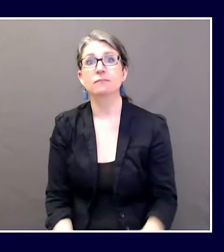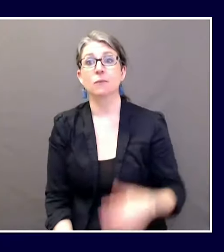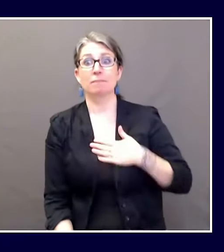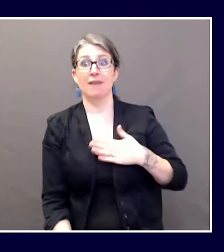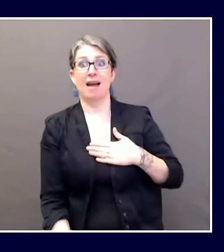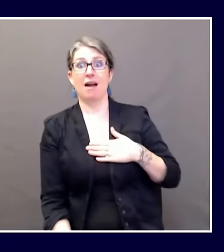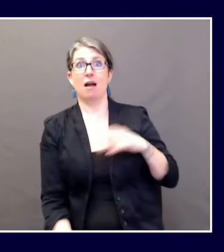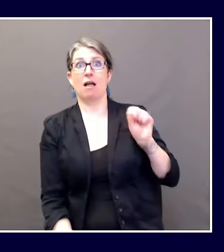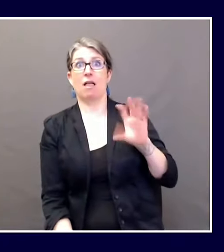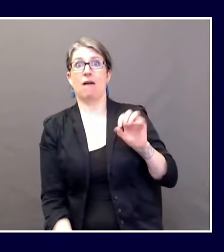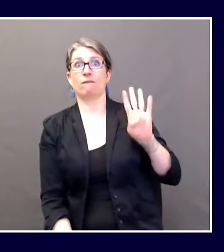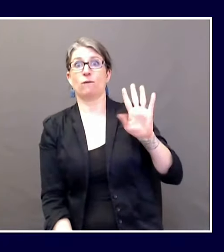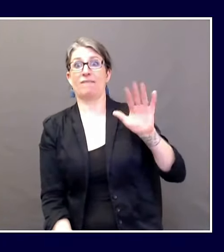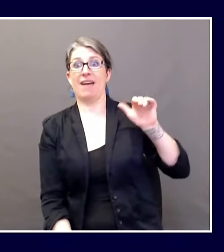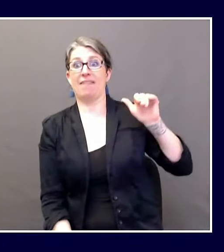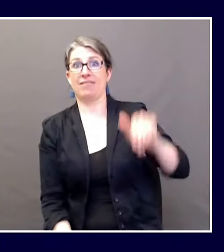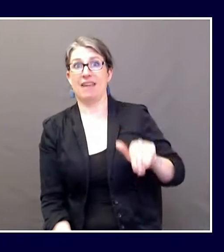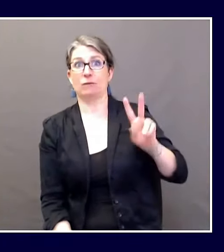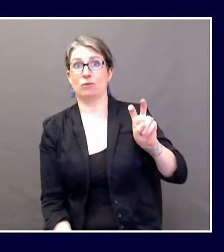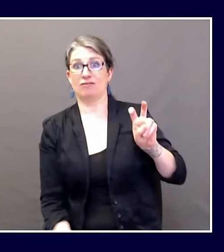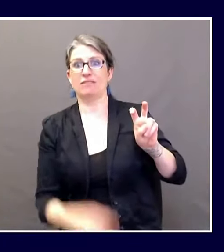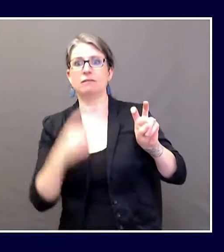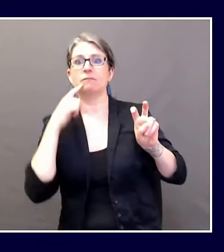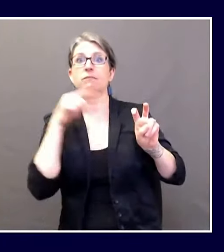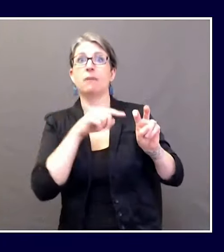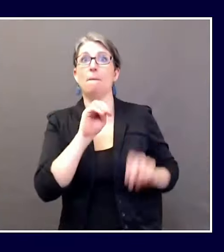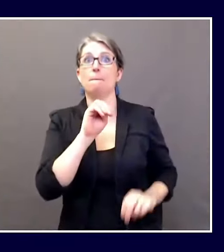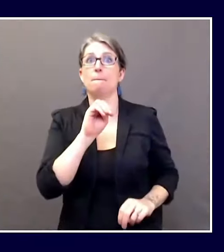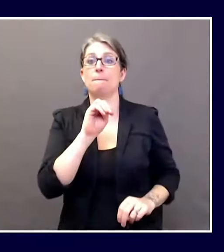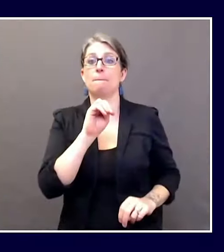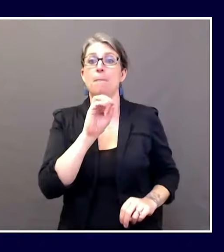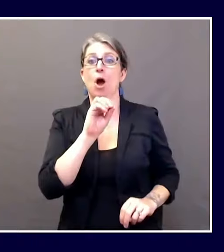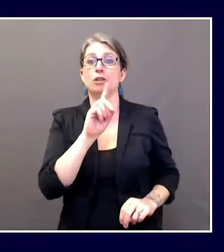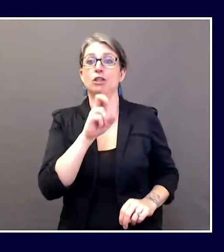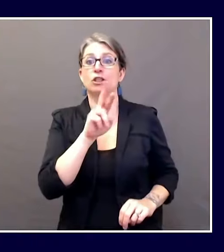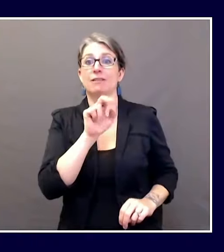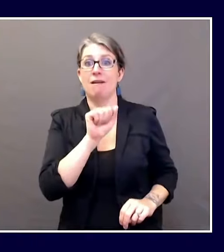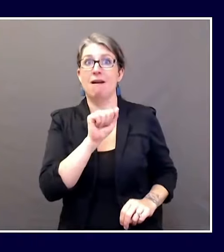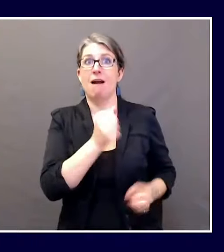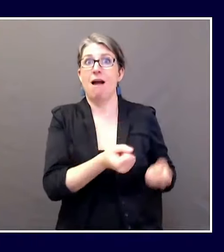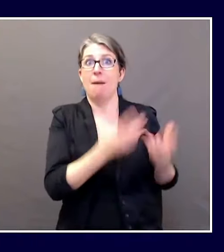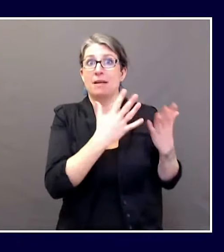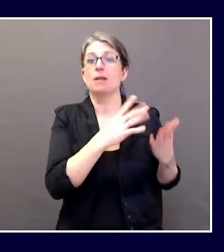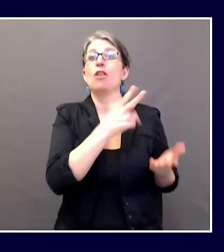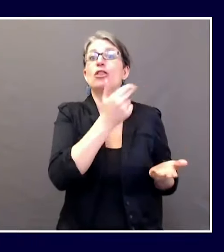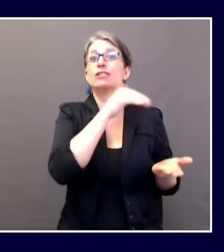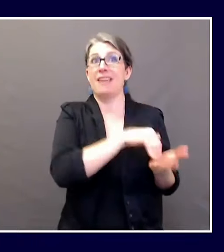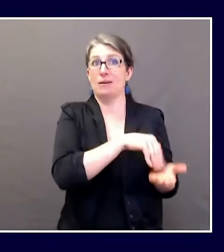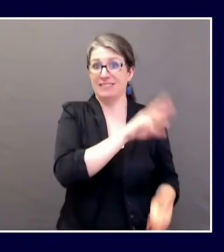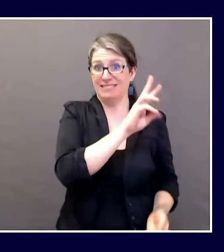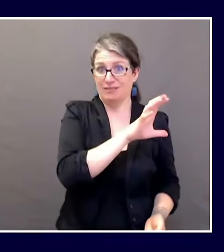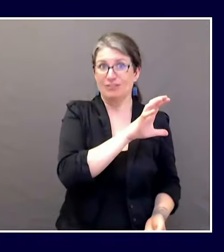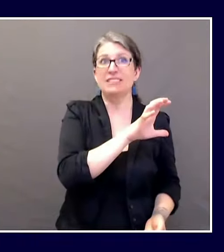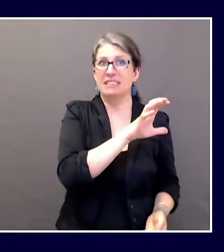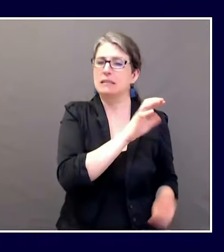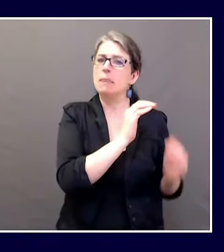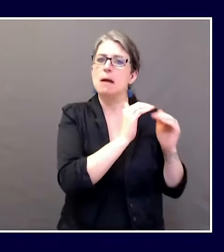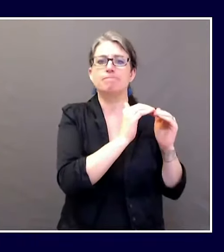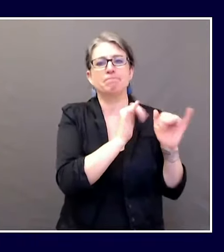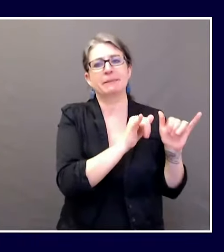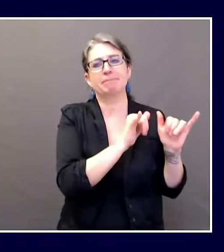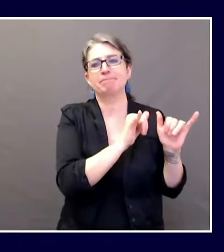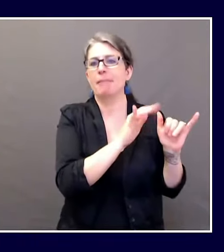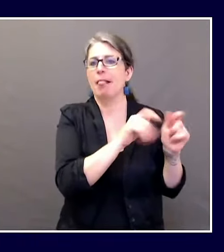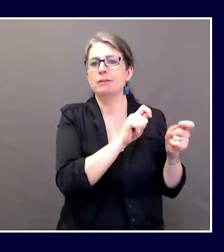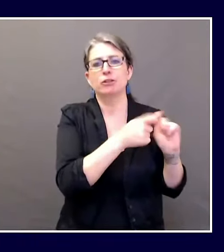is flat. And in fact, will be at the same level that it has been at for several weeks now. However, Thankfully, the